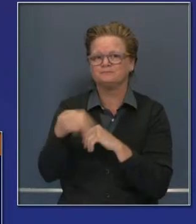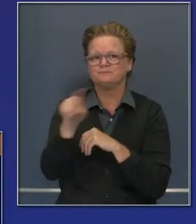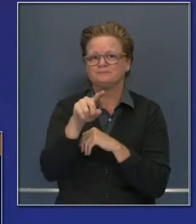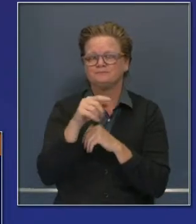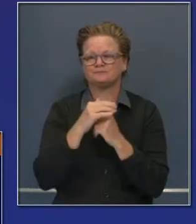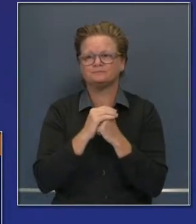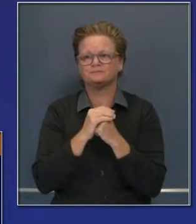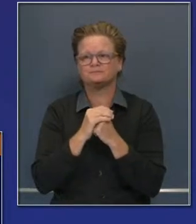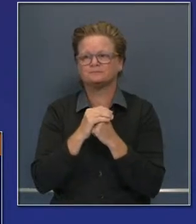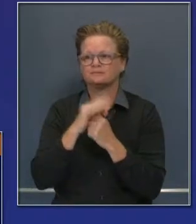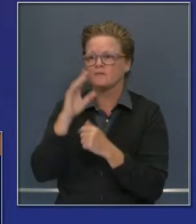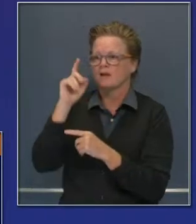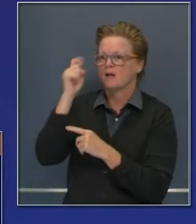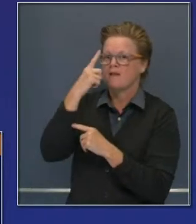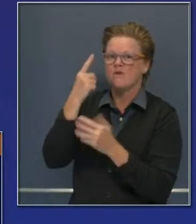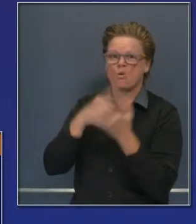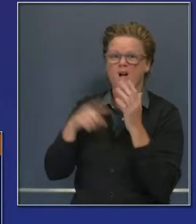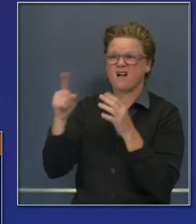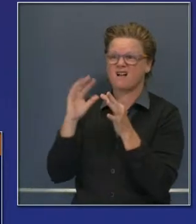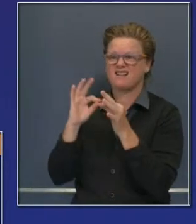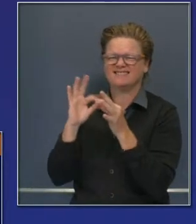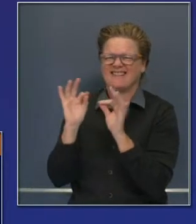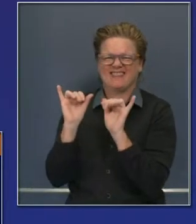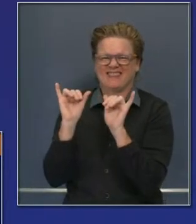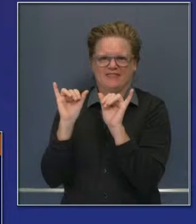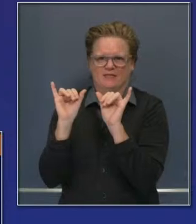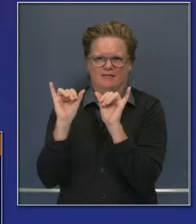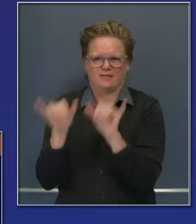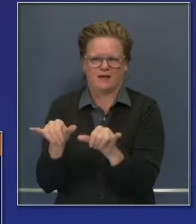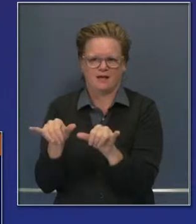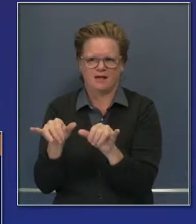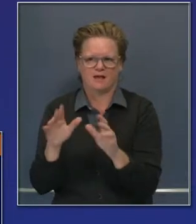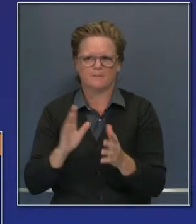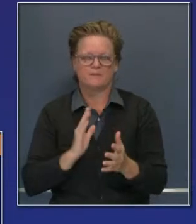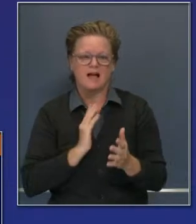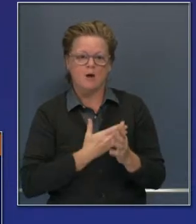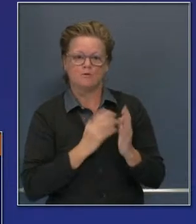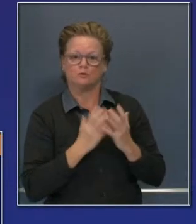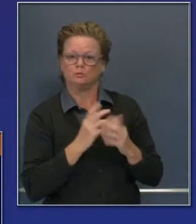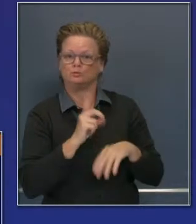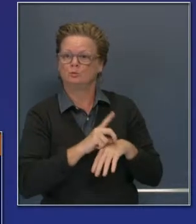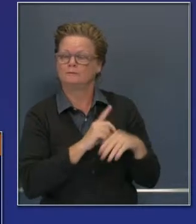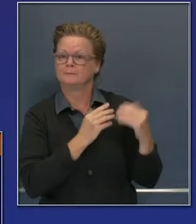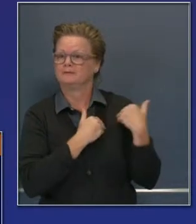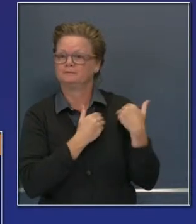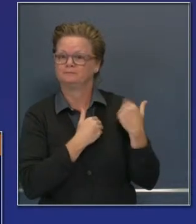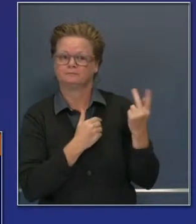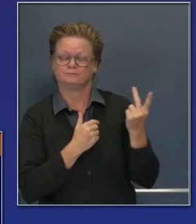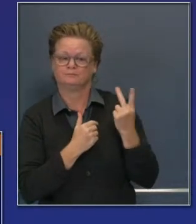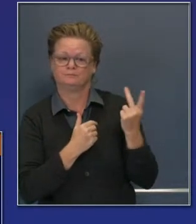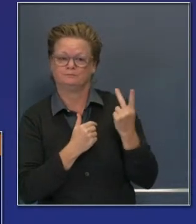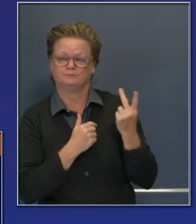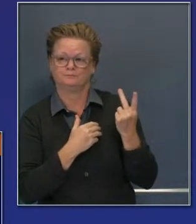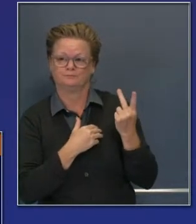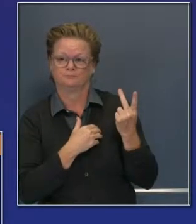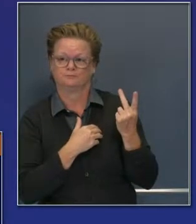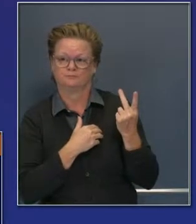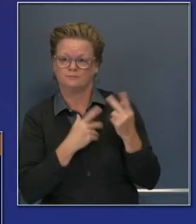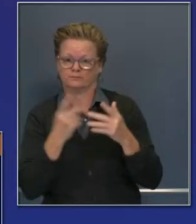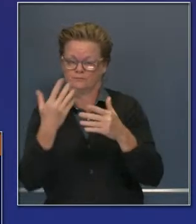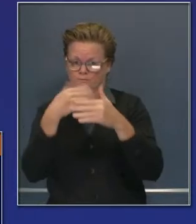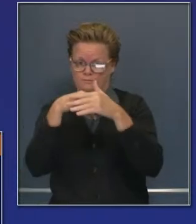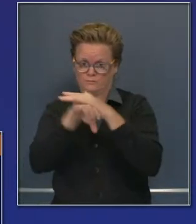better. Our charge was clear. We were to go in and look for how we can ensure that claimants can